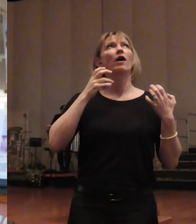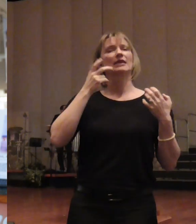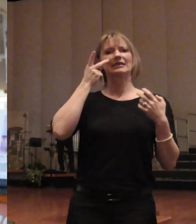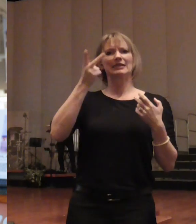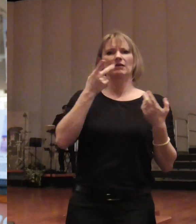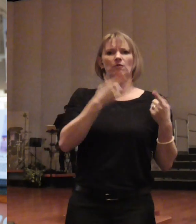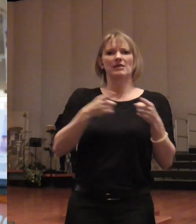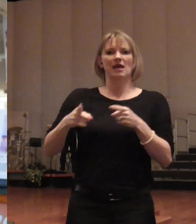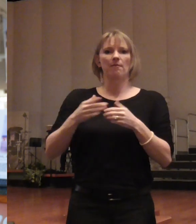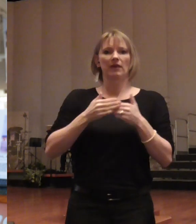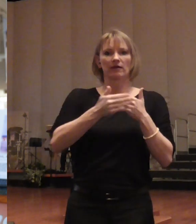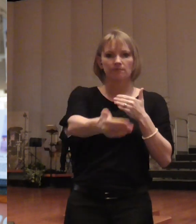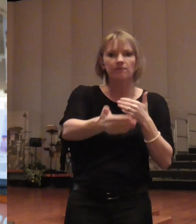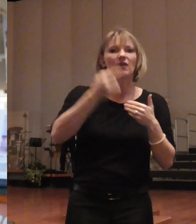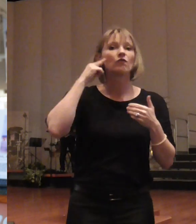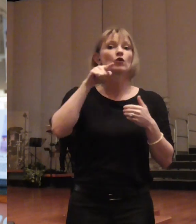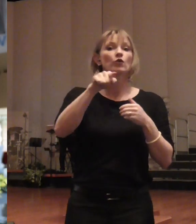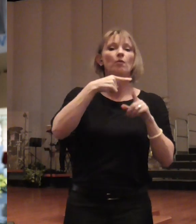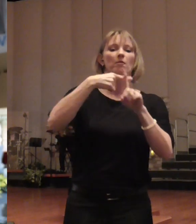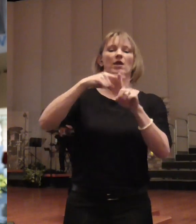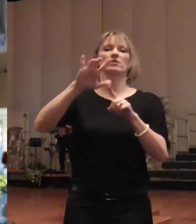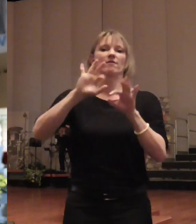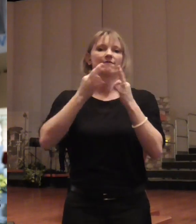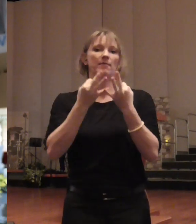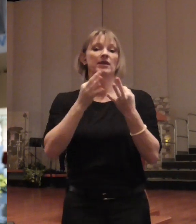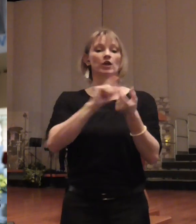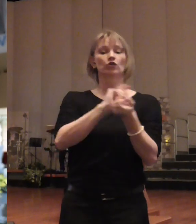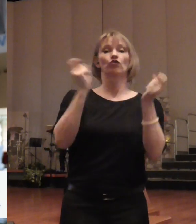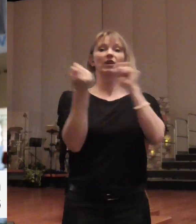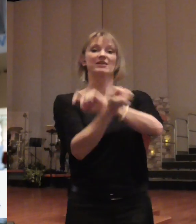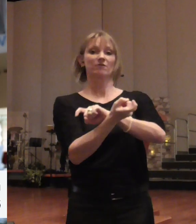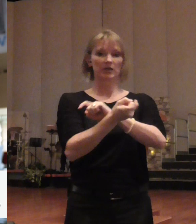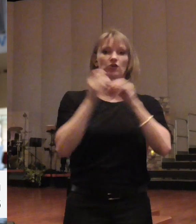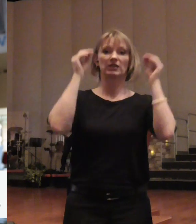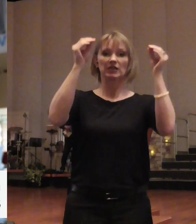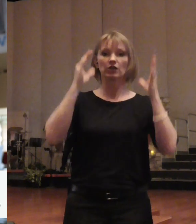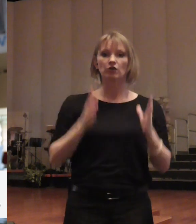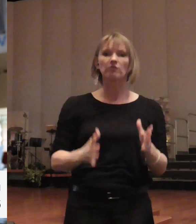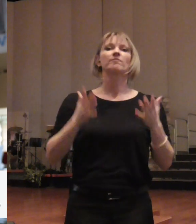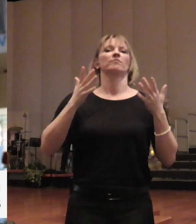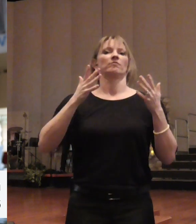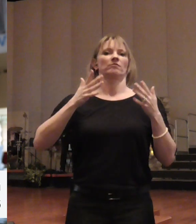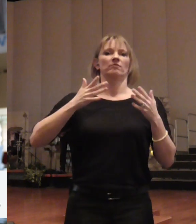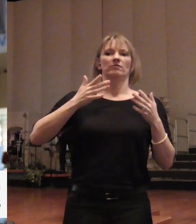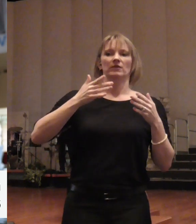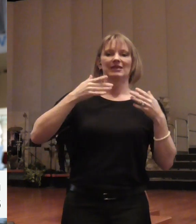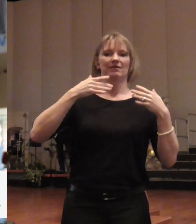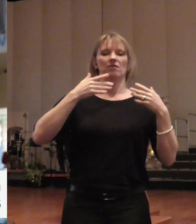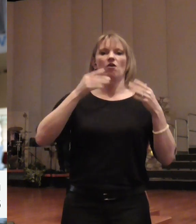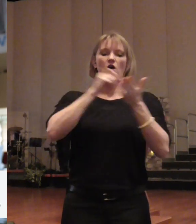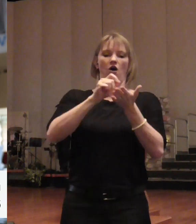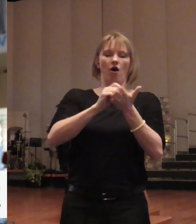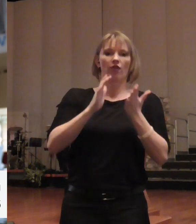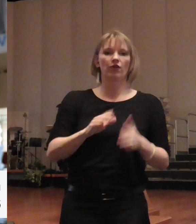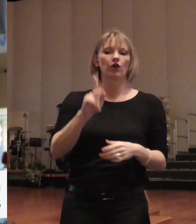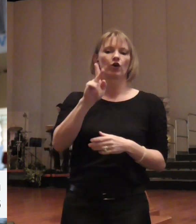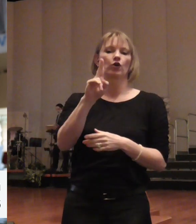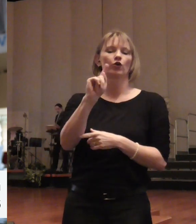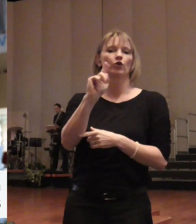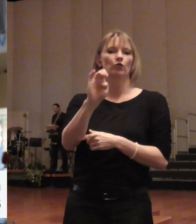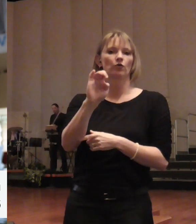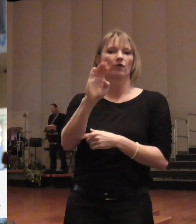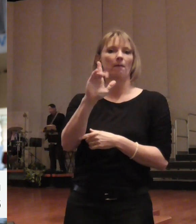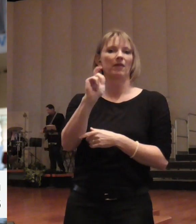coming up around Mile High Church for you and your family. Transformational teacher and best-selling author Kute Blackson will guide you on a journey of surrender